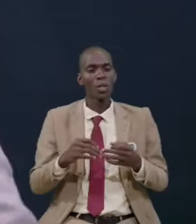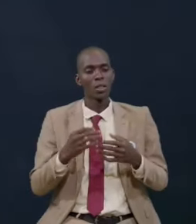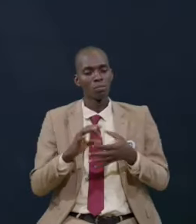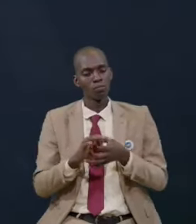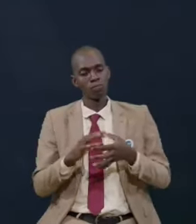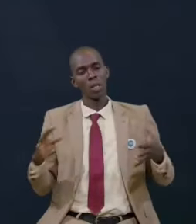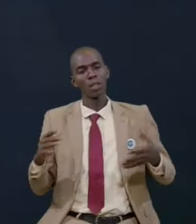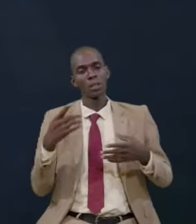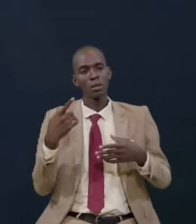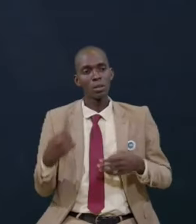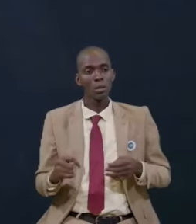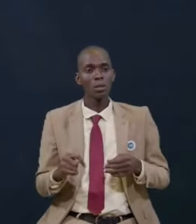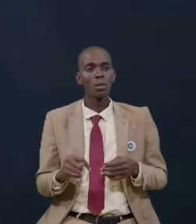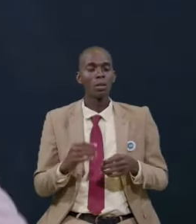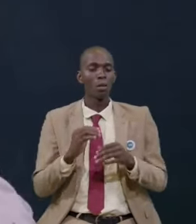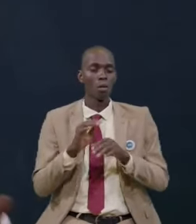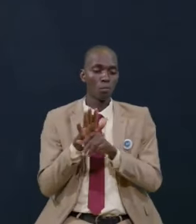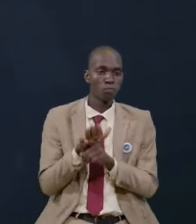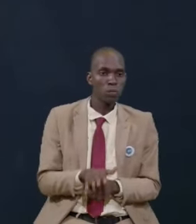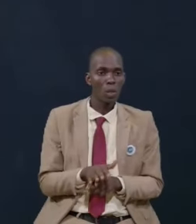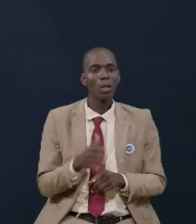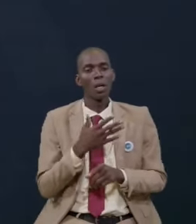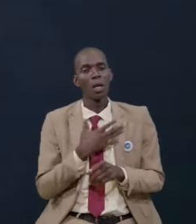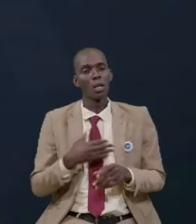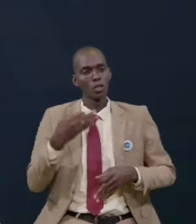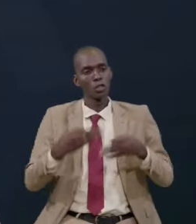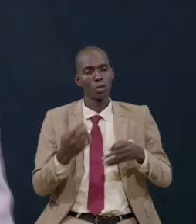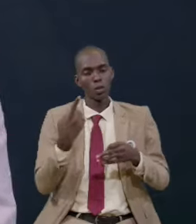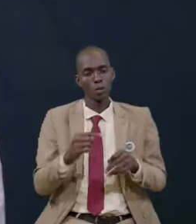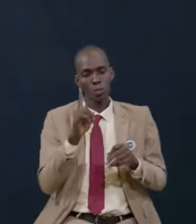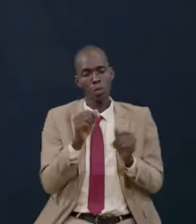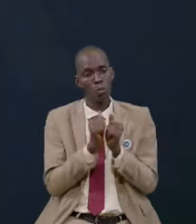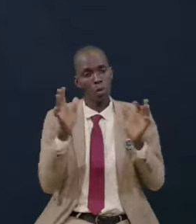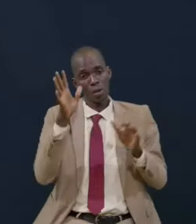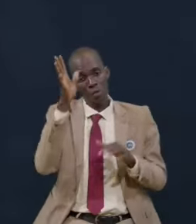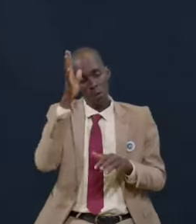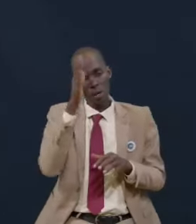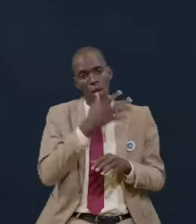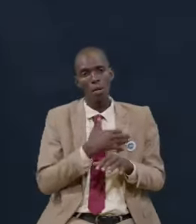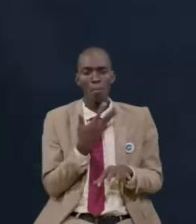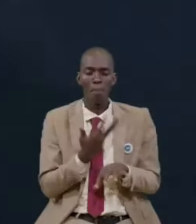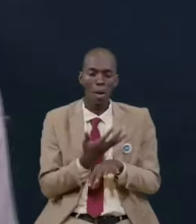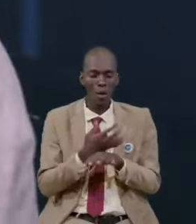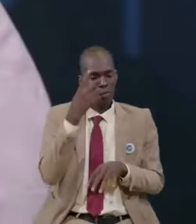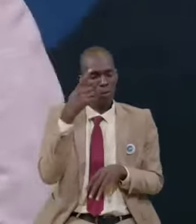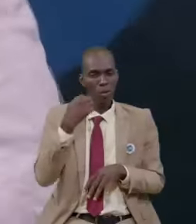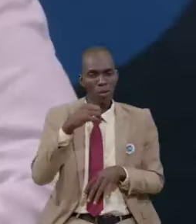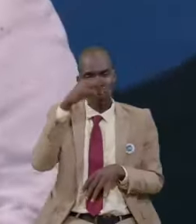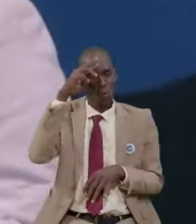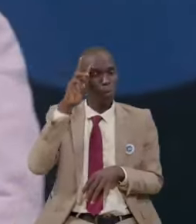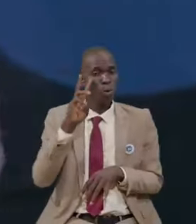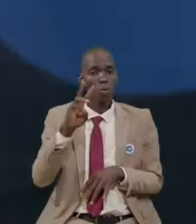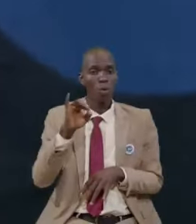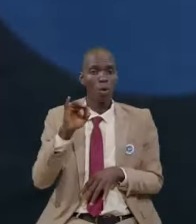the fatherless and plead for the widow. You know, those